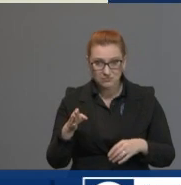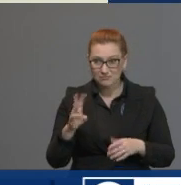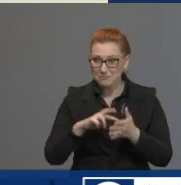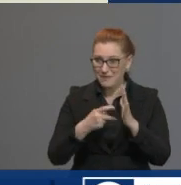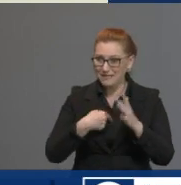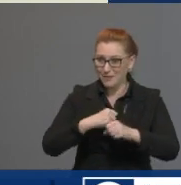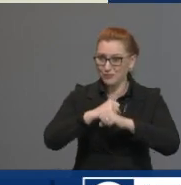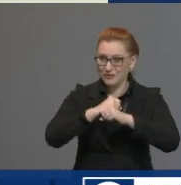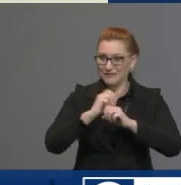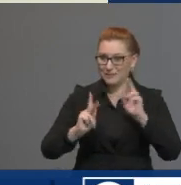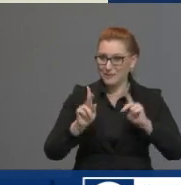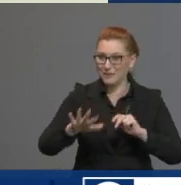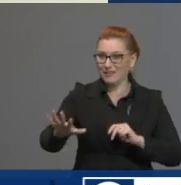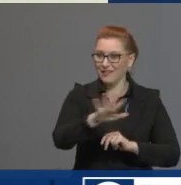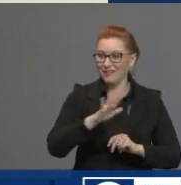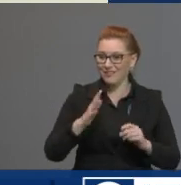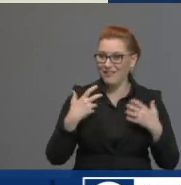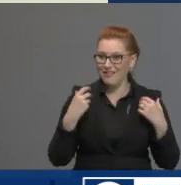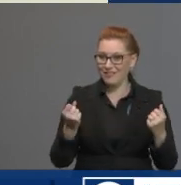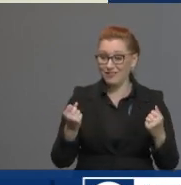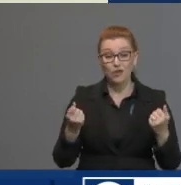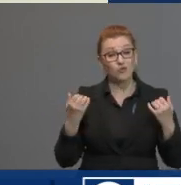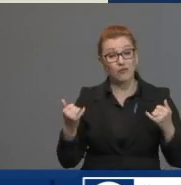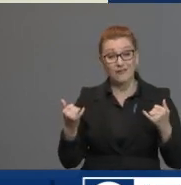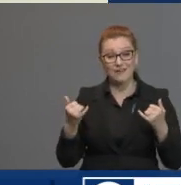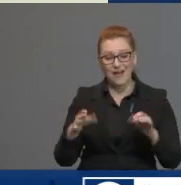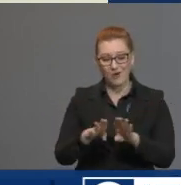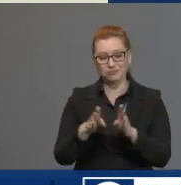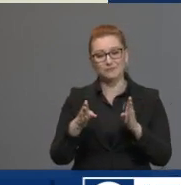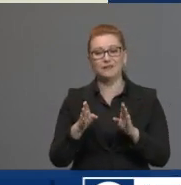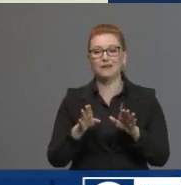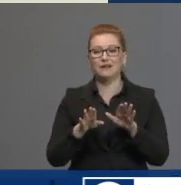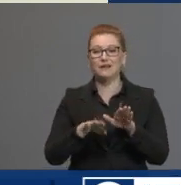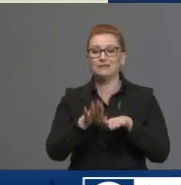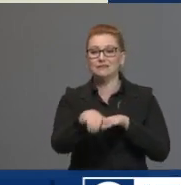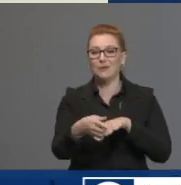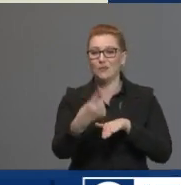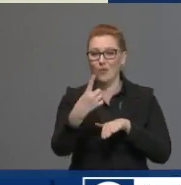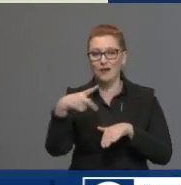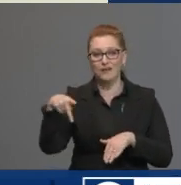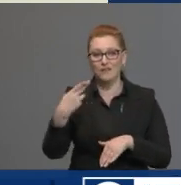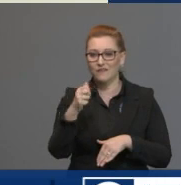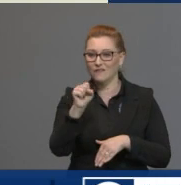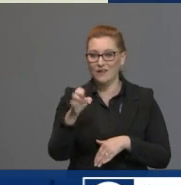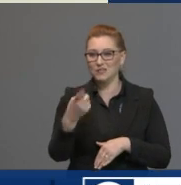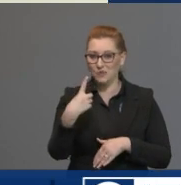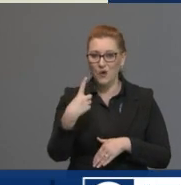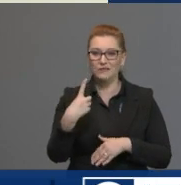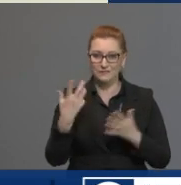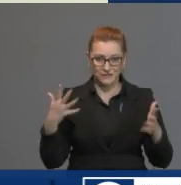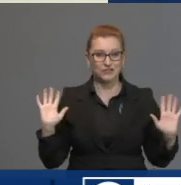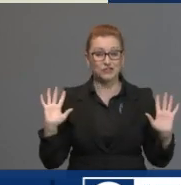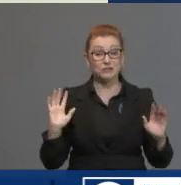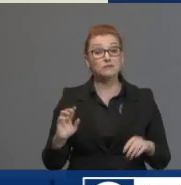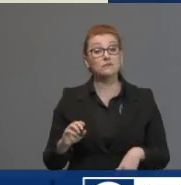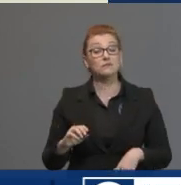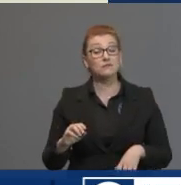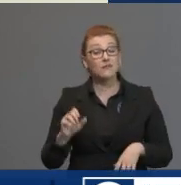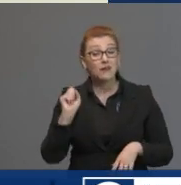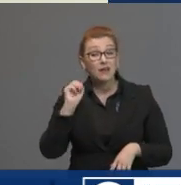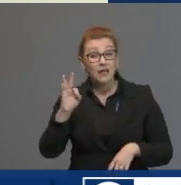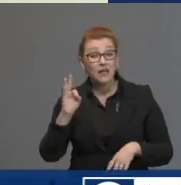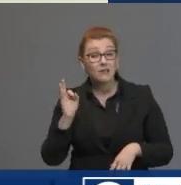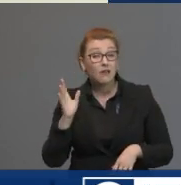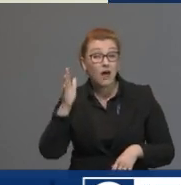health. But we are squarely in phase 1 today. When you talk about the fall and what